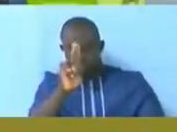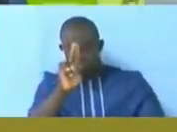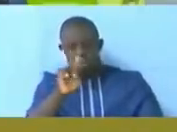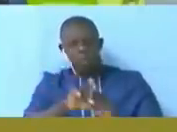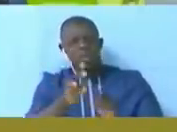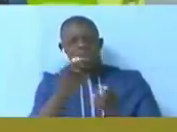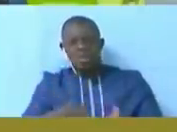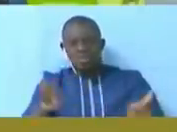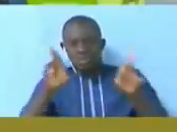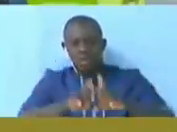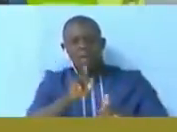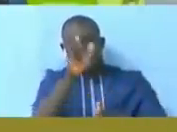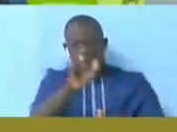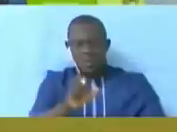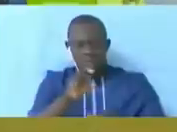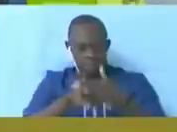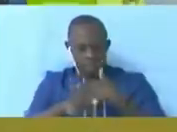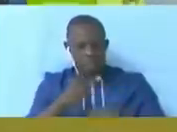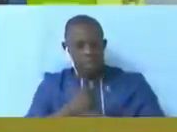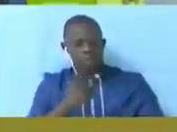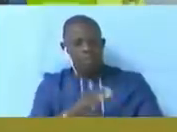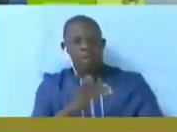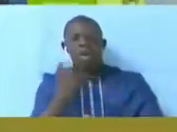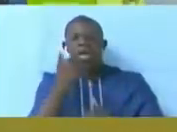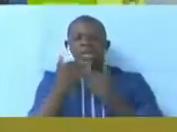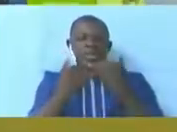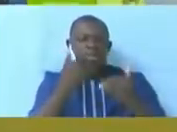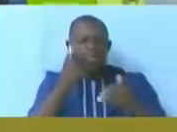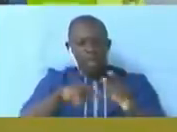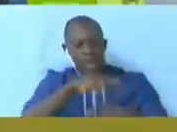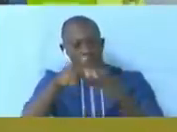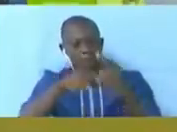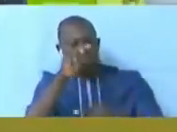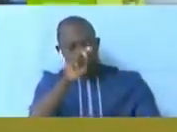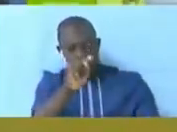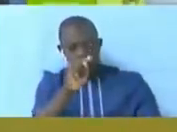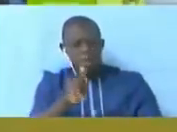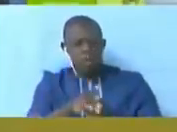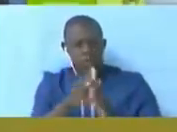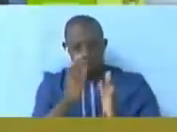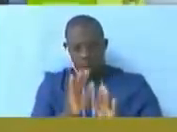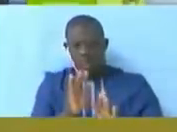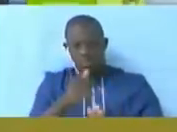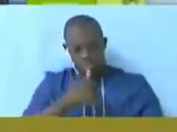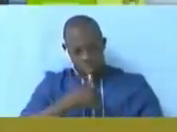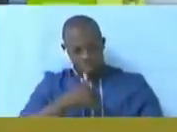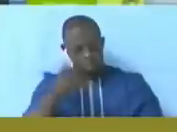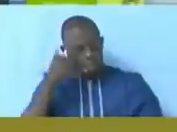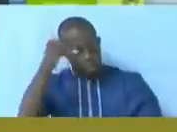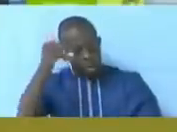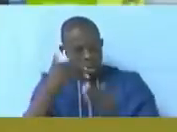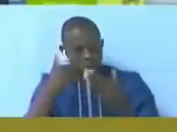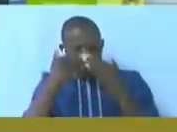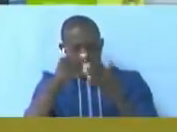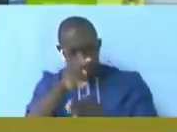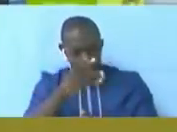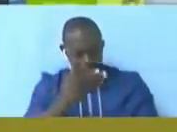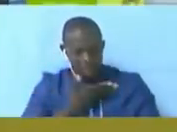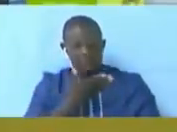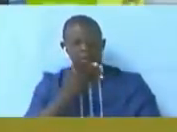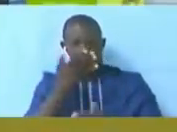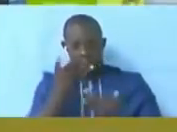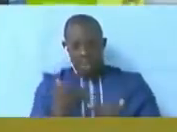asking about you and wanted to see you. He said I will call him to tell him that you are around, you are in town. Akonye ngotumo leko